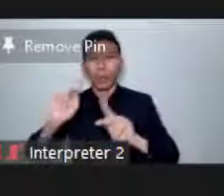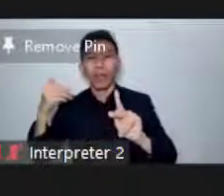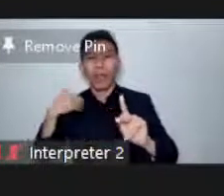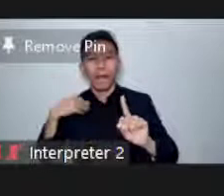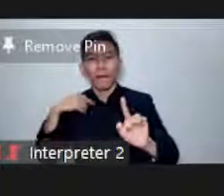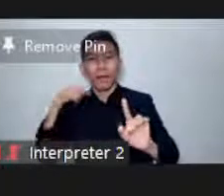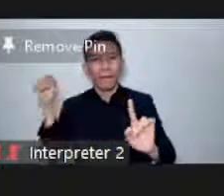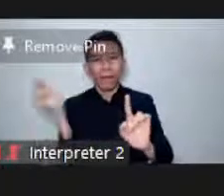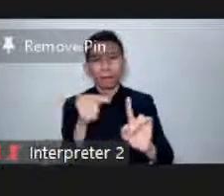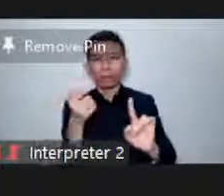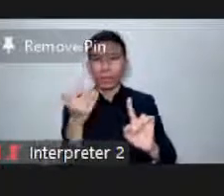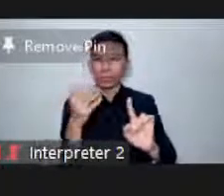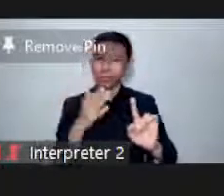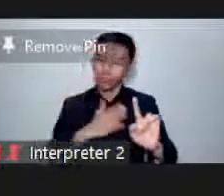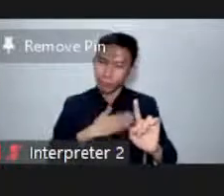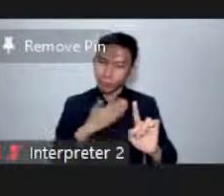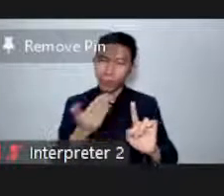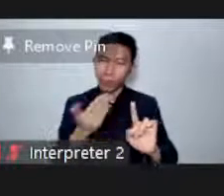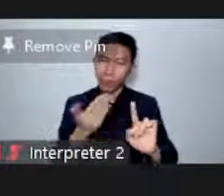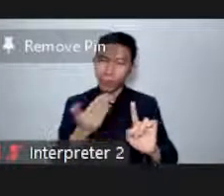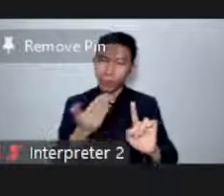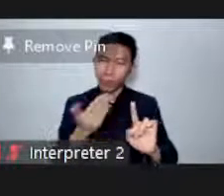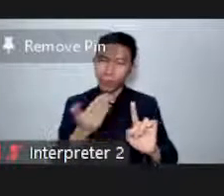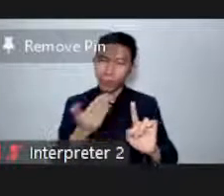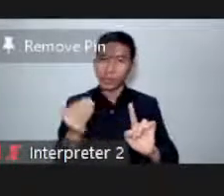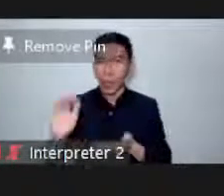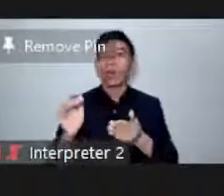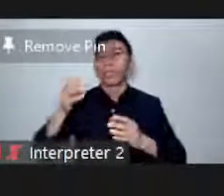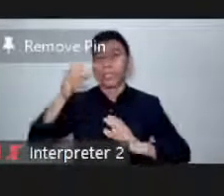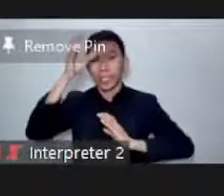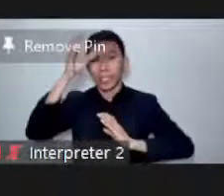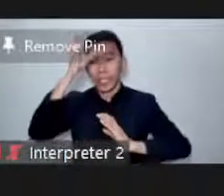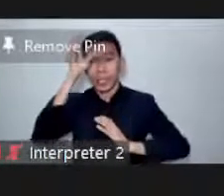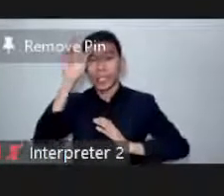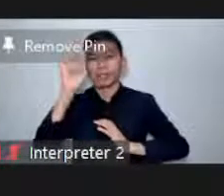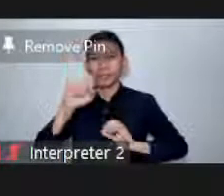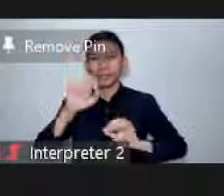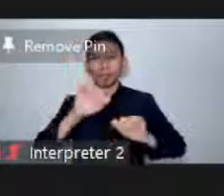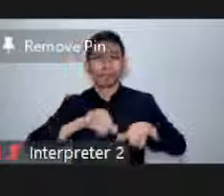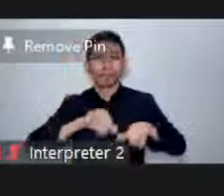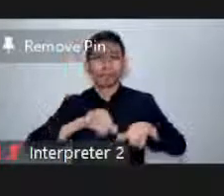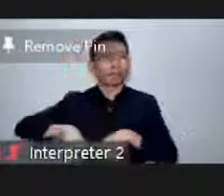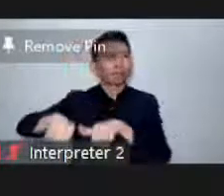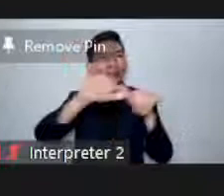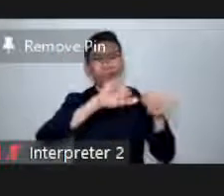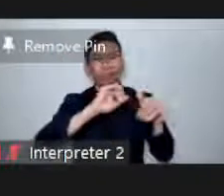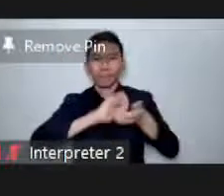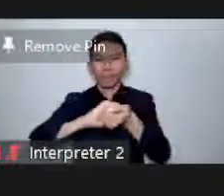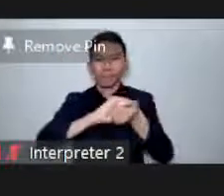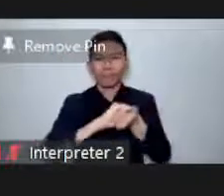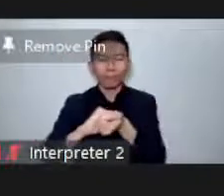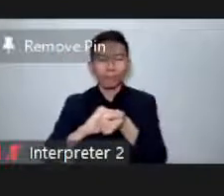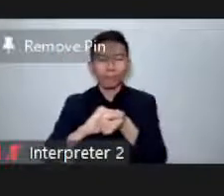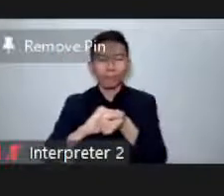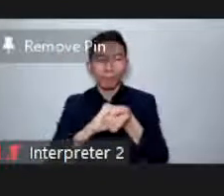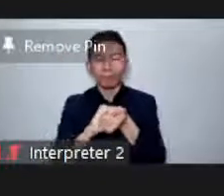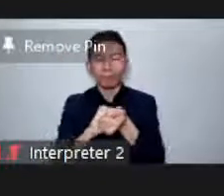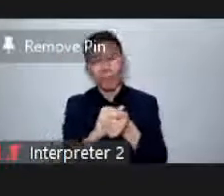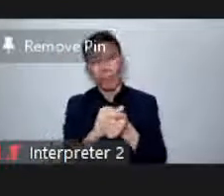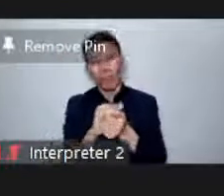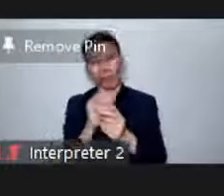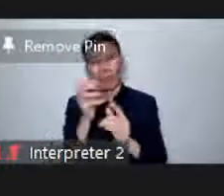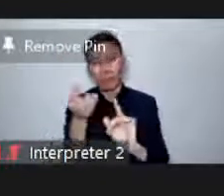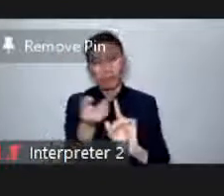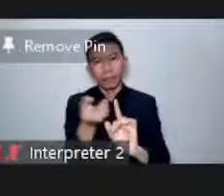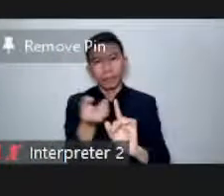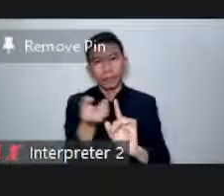commitment in cancer control. We should all be working closely together in achieving our aforementioned vision, mission,